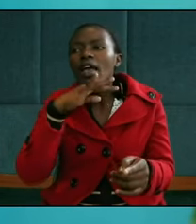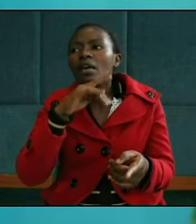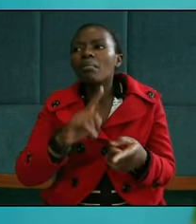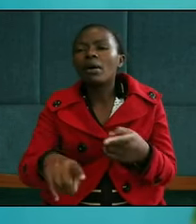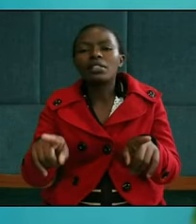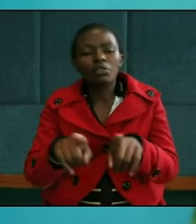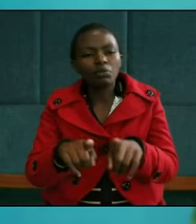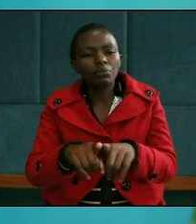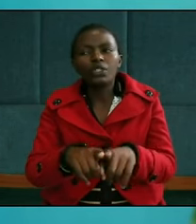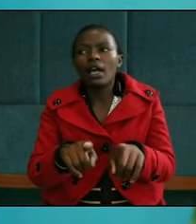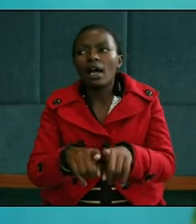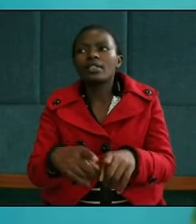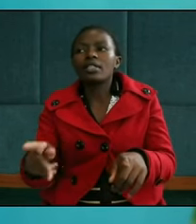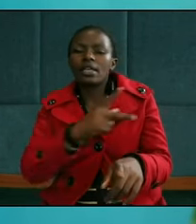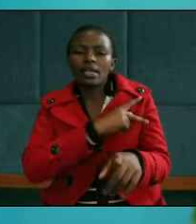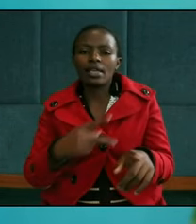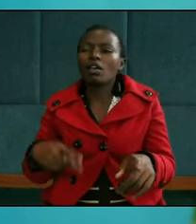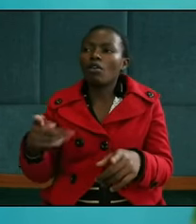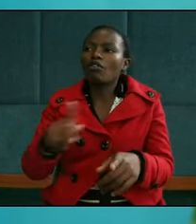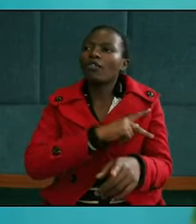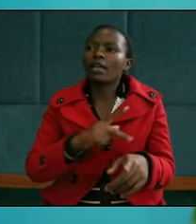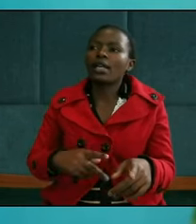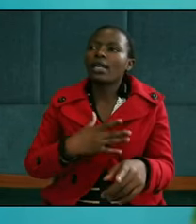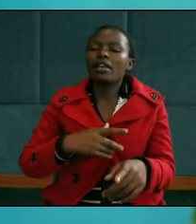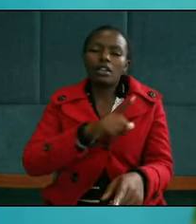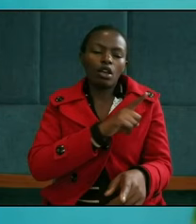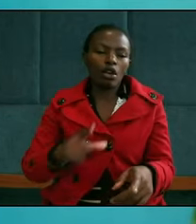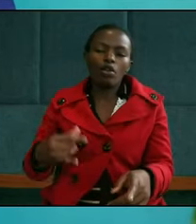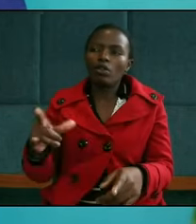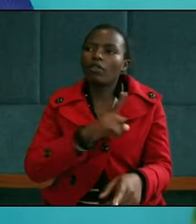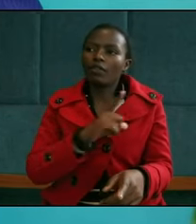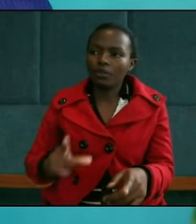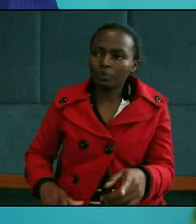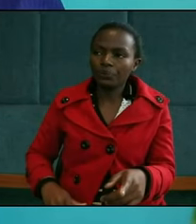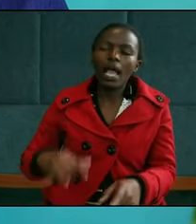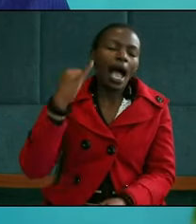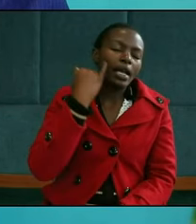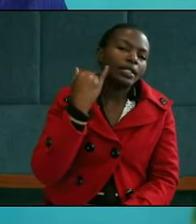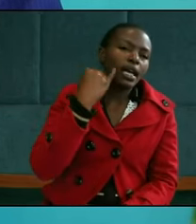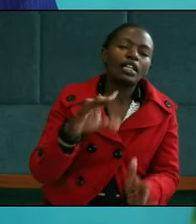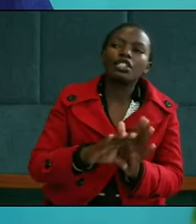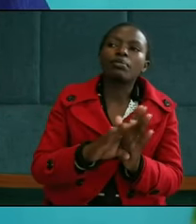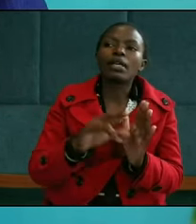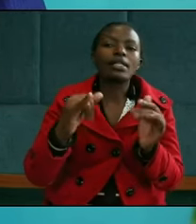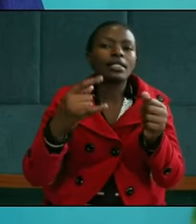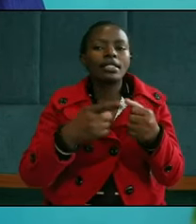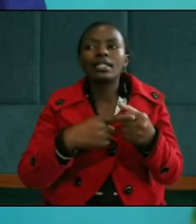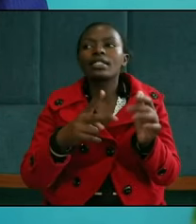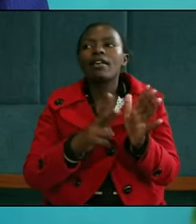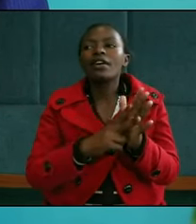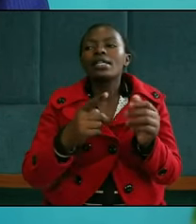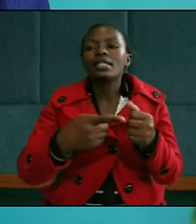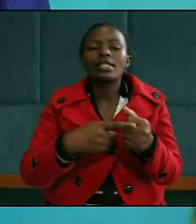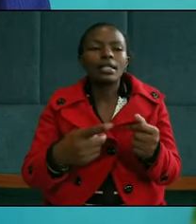as King of Kings and Lord of Lords. Isaiah 6, verse 8, the word says, "Also I heard the voice